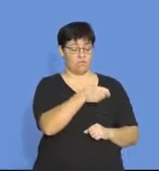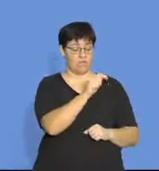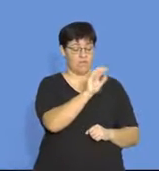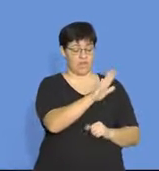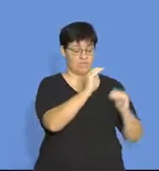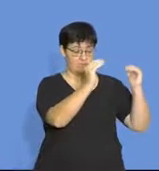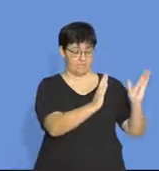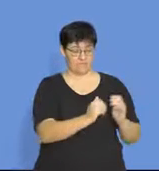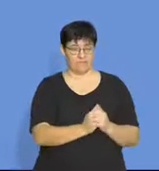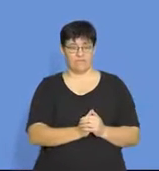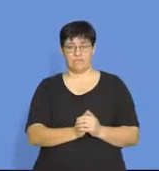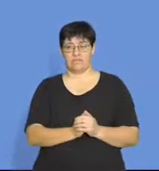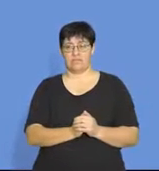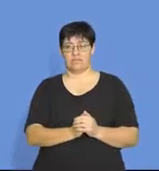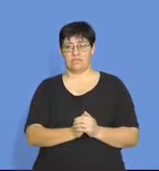5